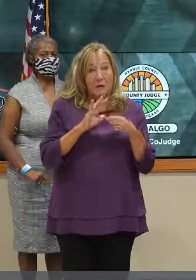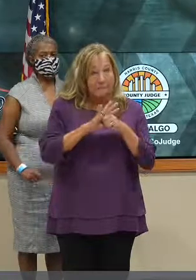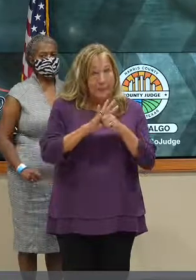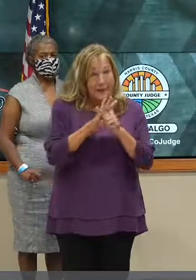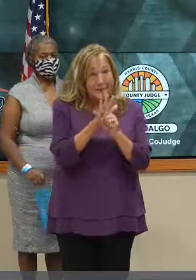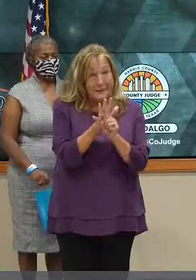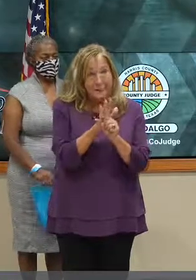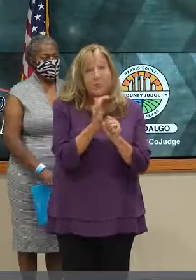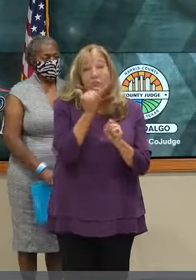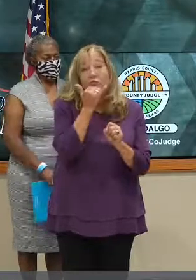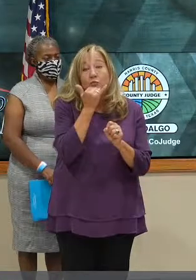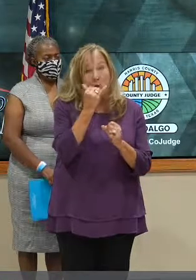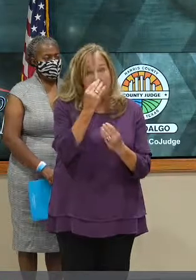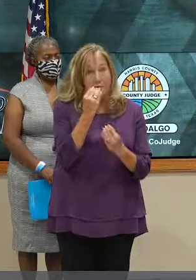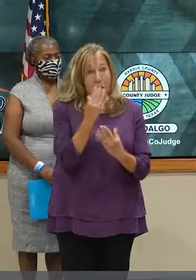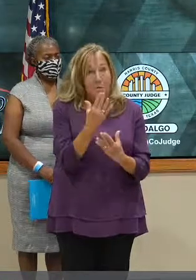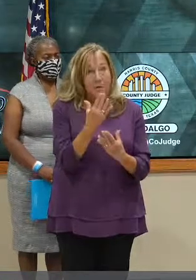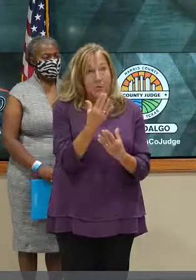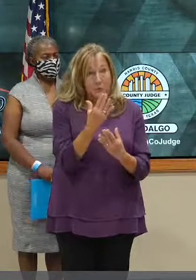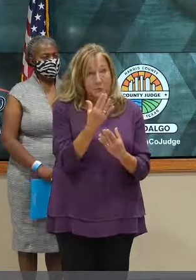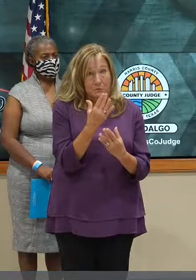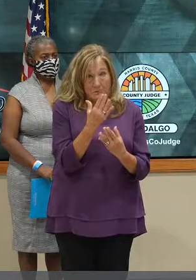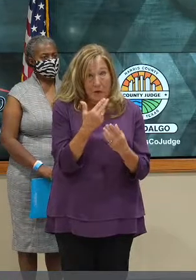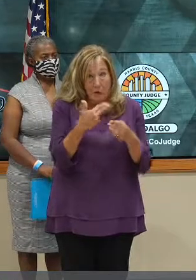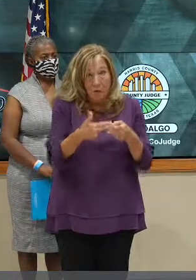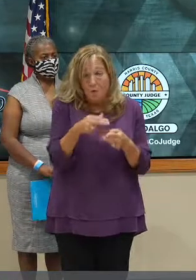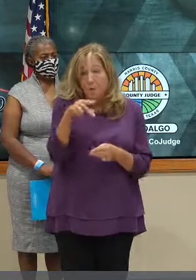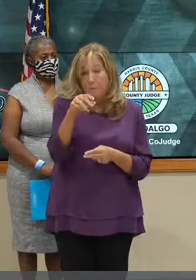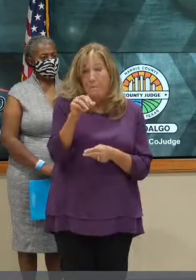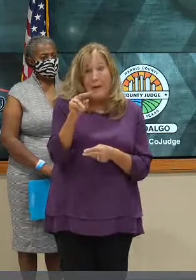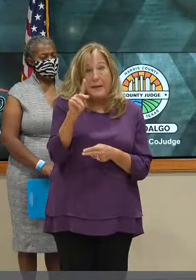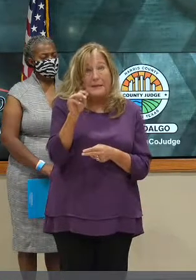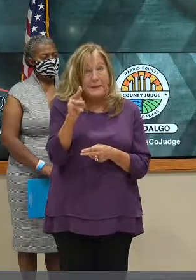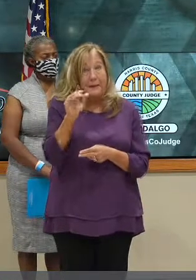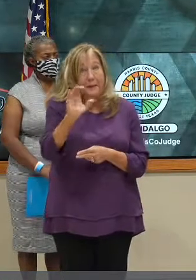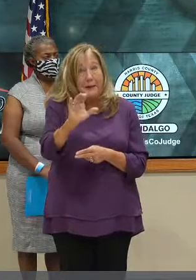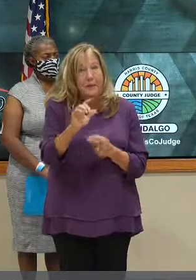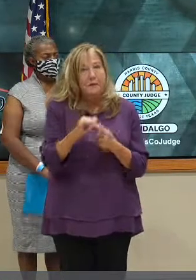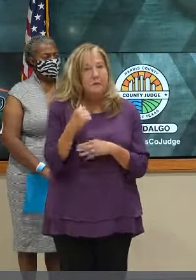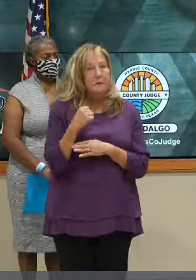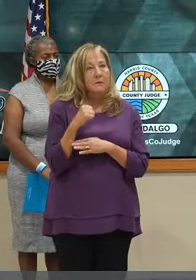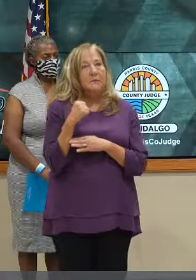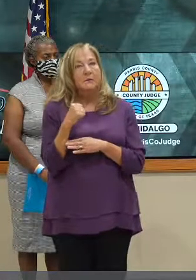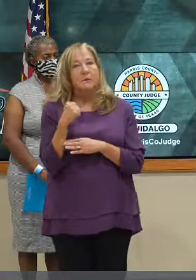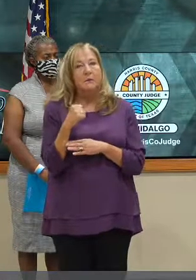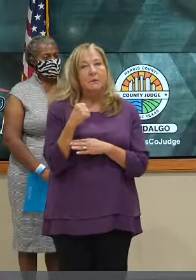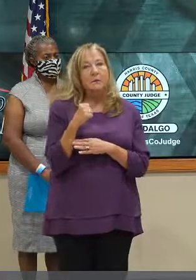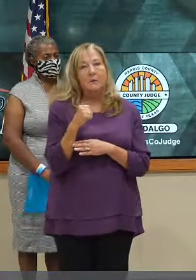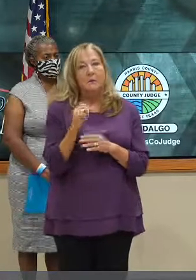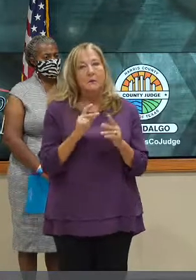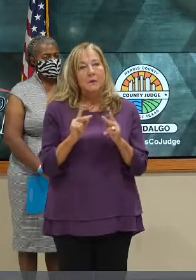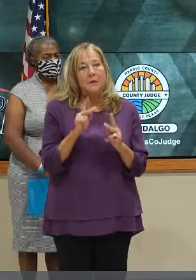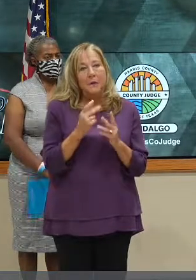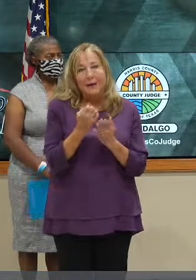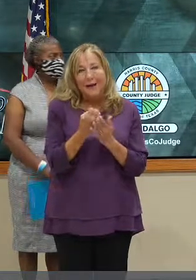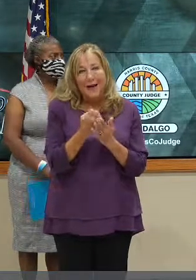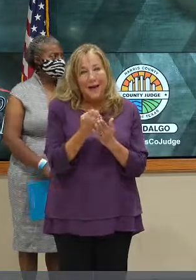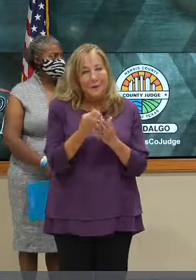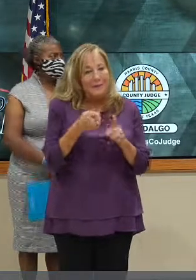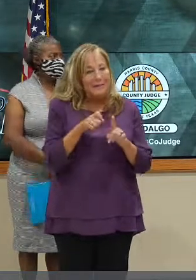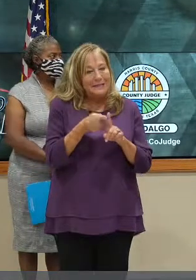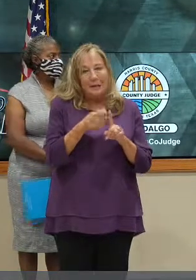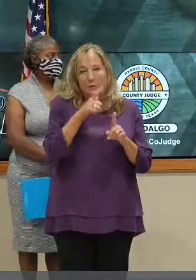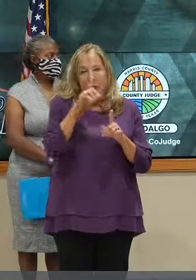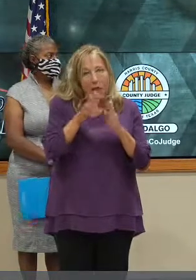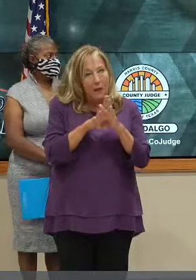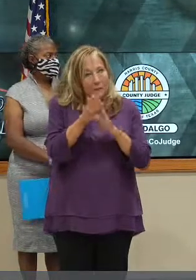where it is keeping folks from moving past this virus and the economy from really running in all